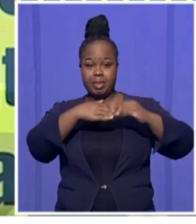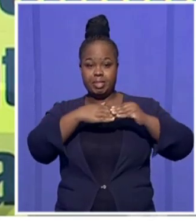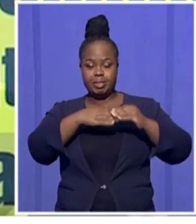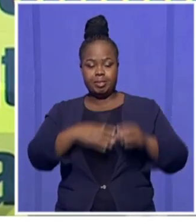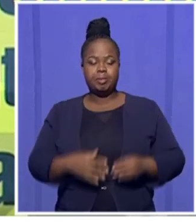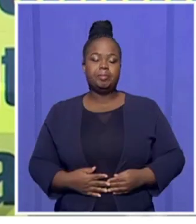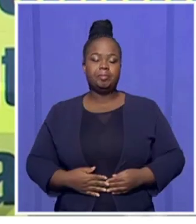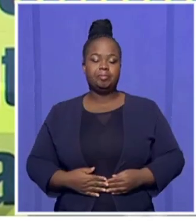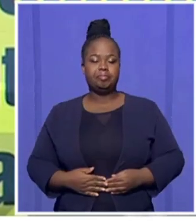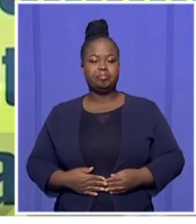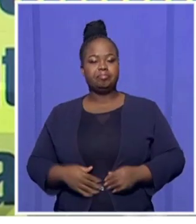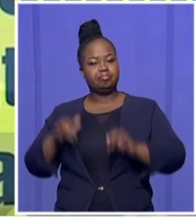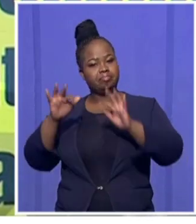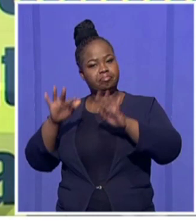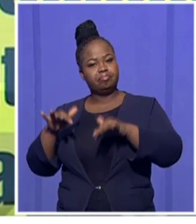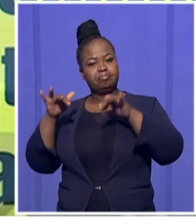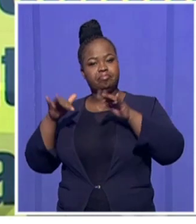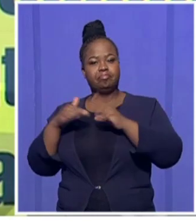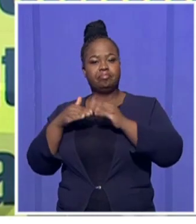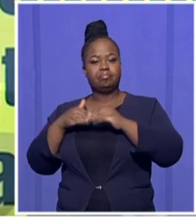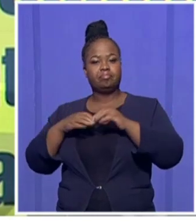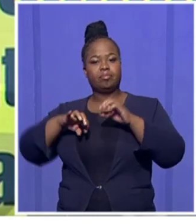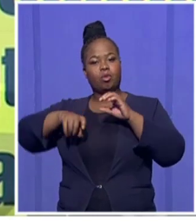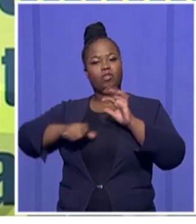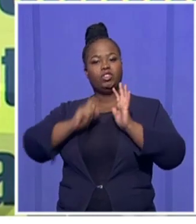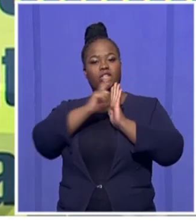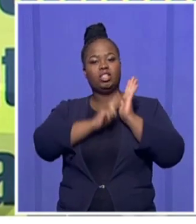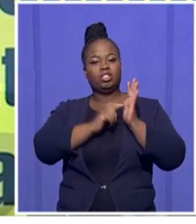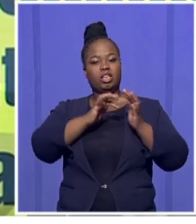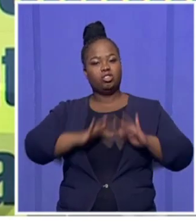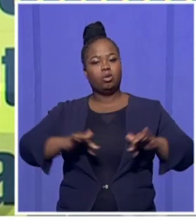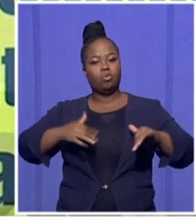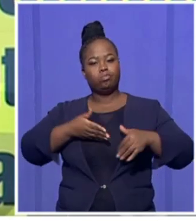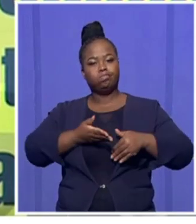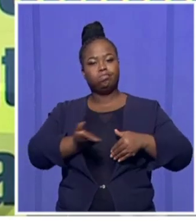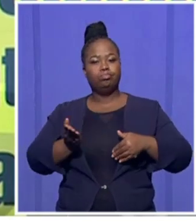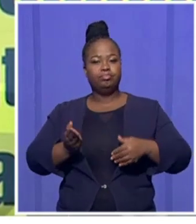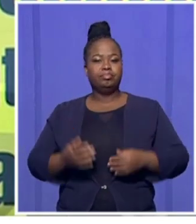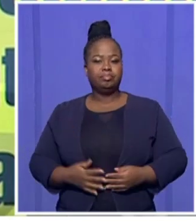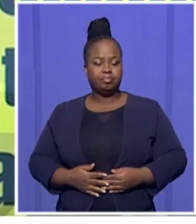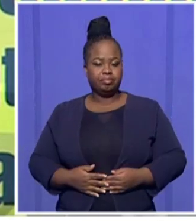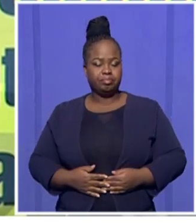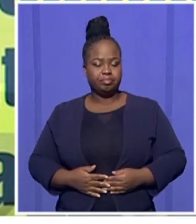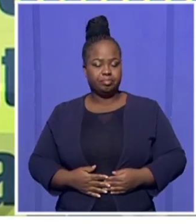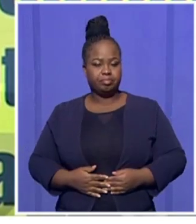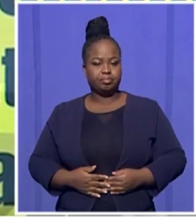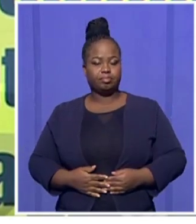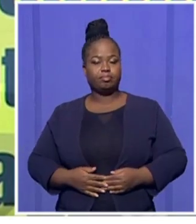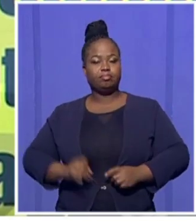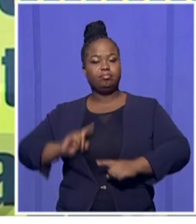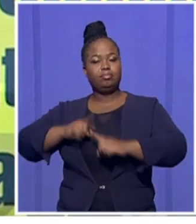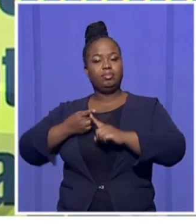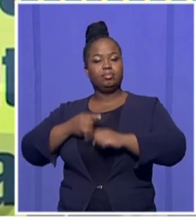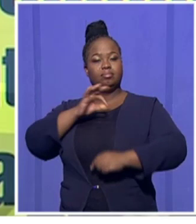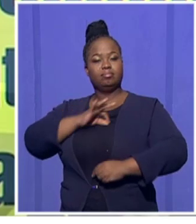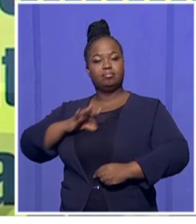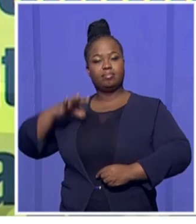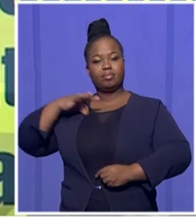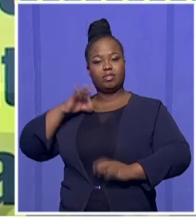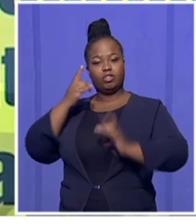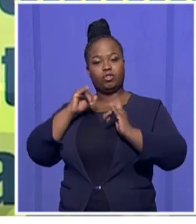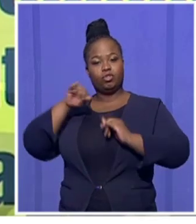members of Parliament, provincial legislatures, the Executive Mayor of the City of